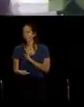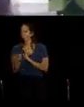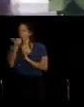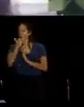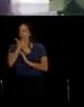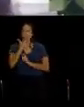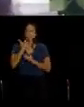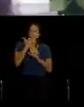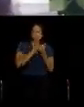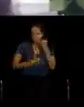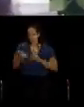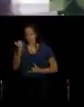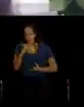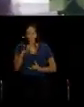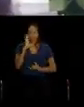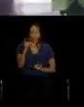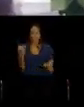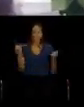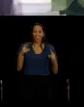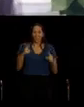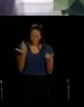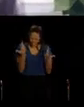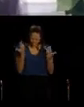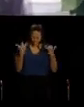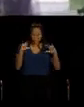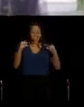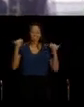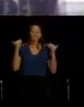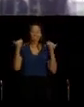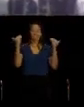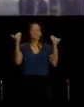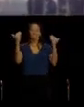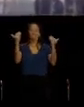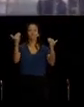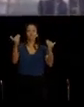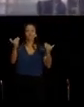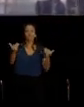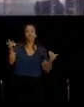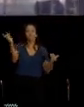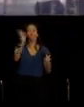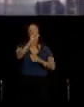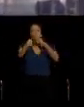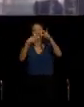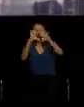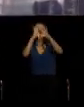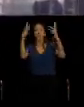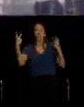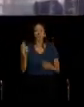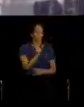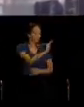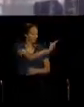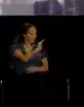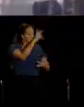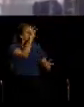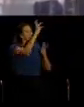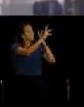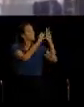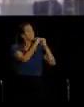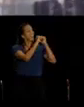we may be wrong, but I'm gonna bring you along to a world